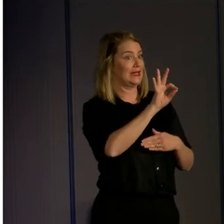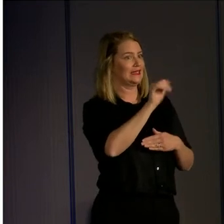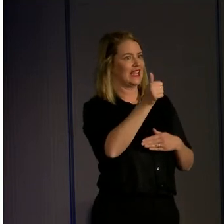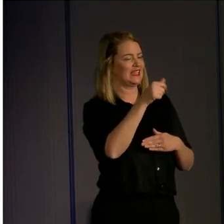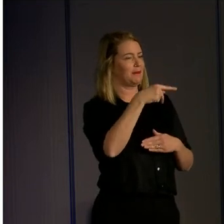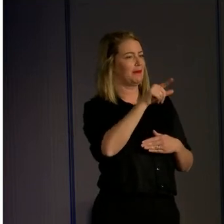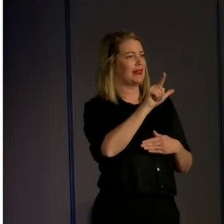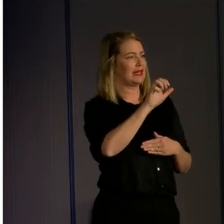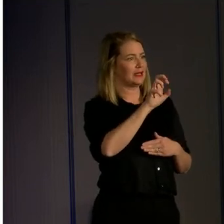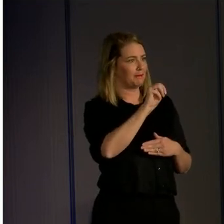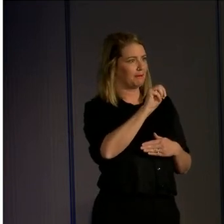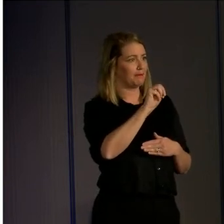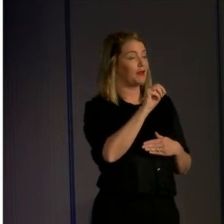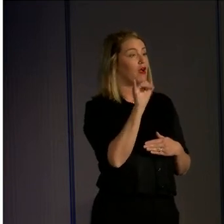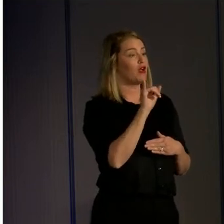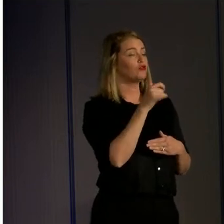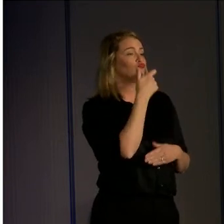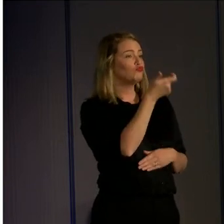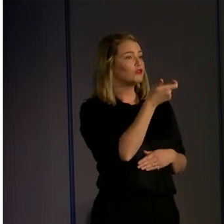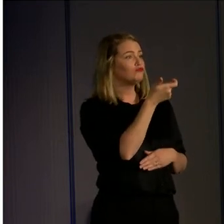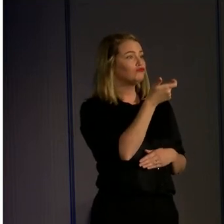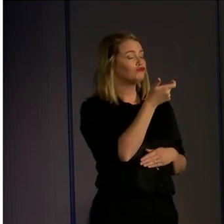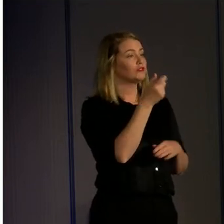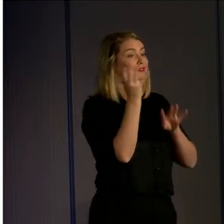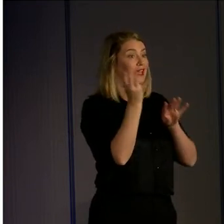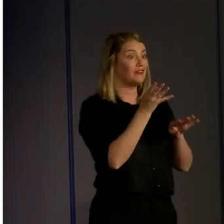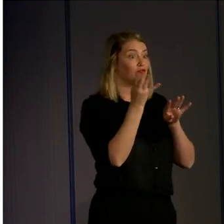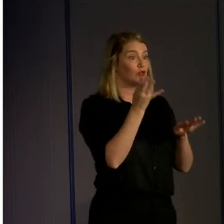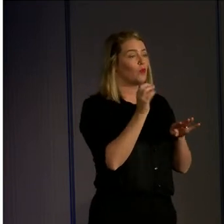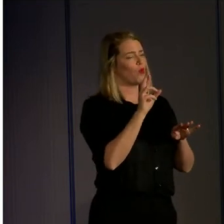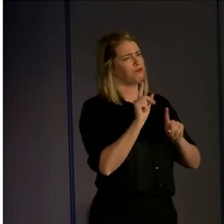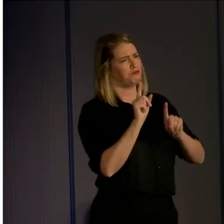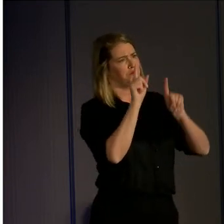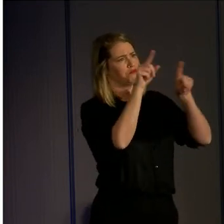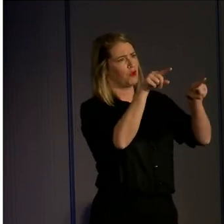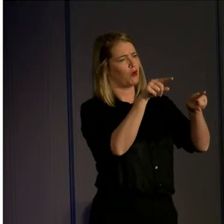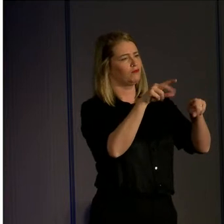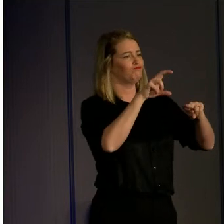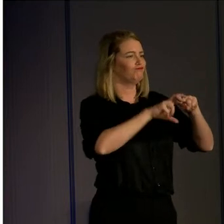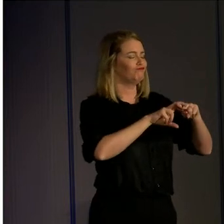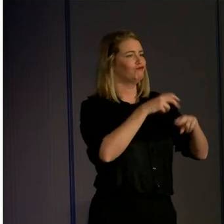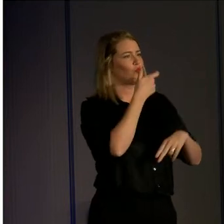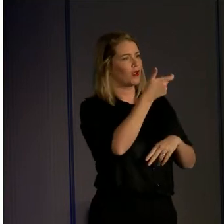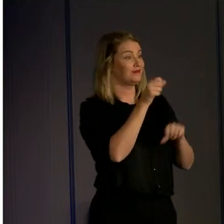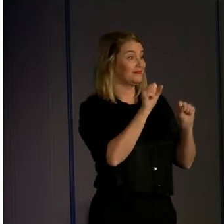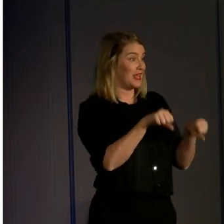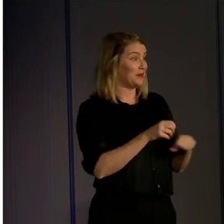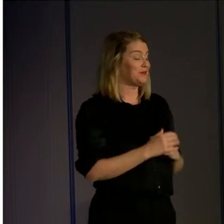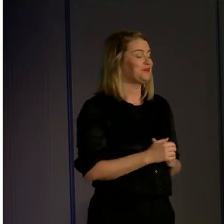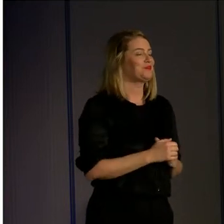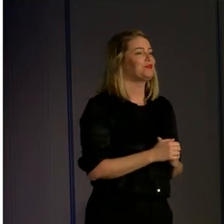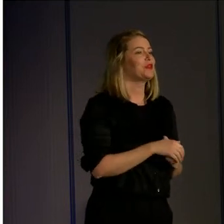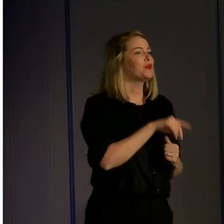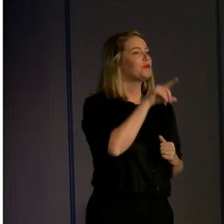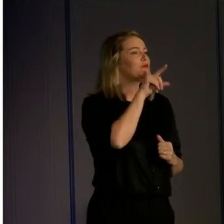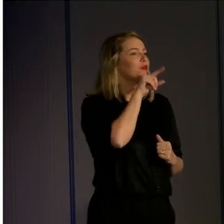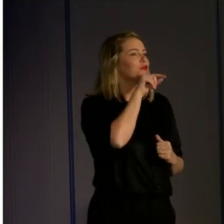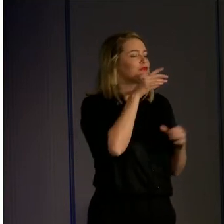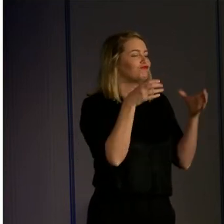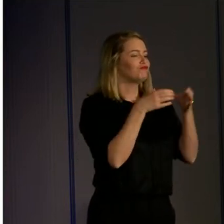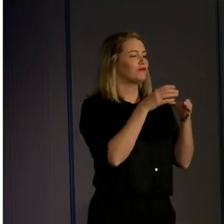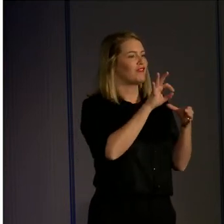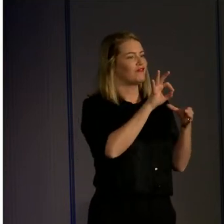with conference sessions and is also available via live stream through the conference website. Our Birds of a Feather networking meeting